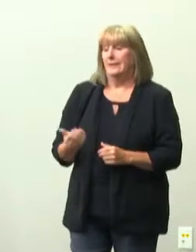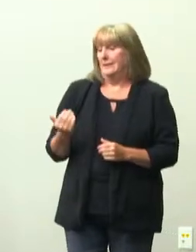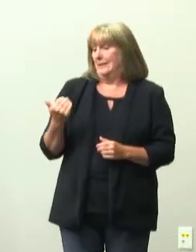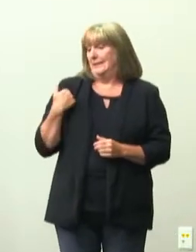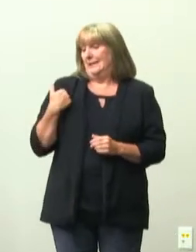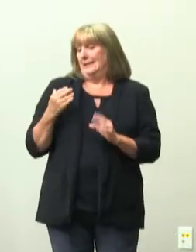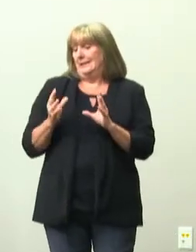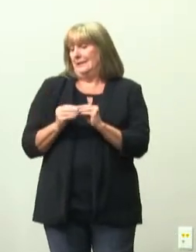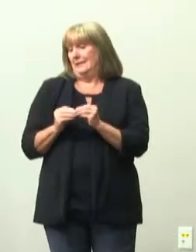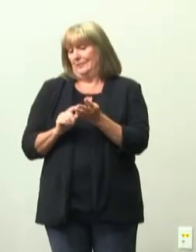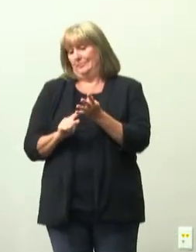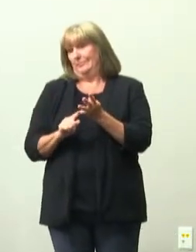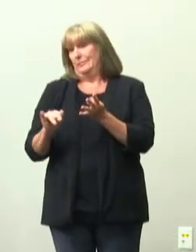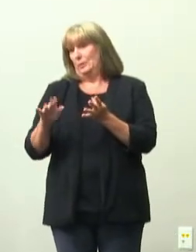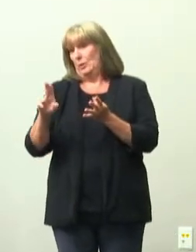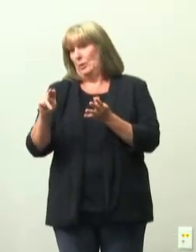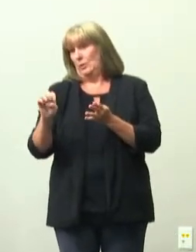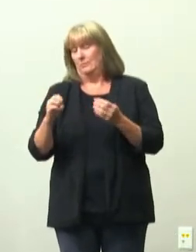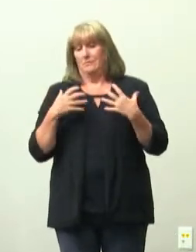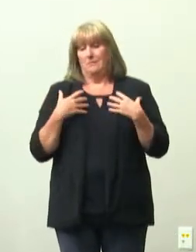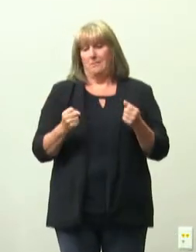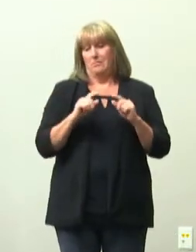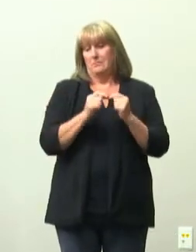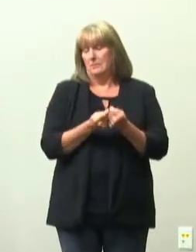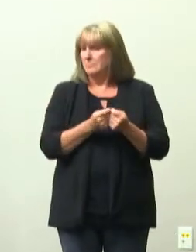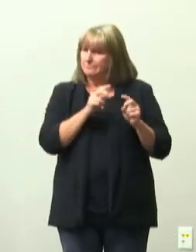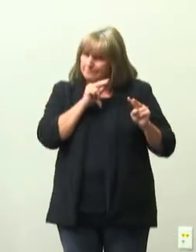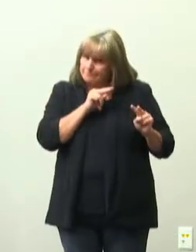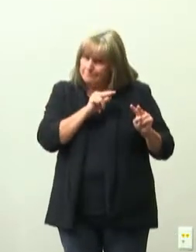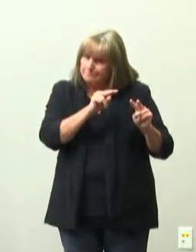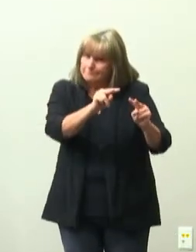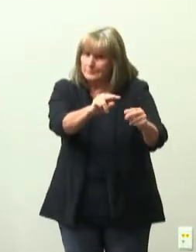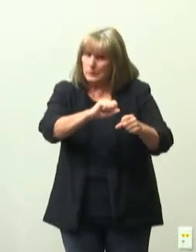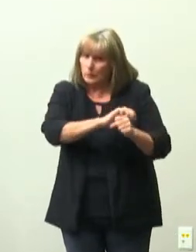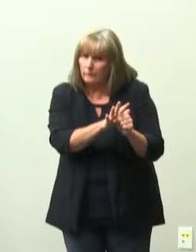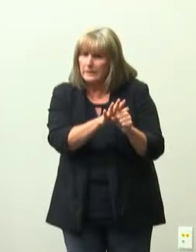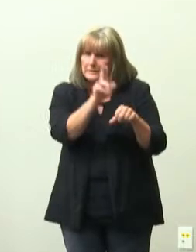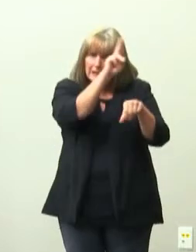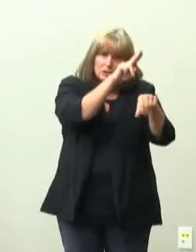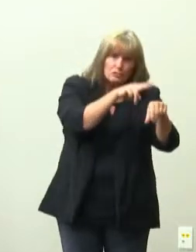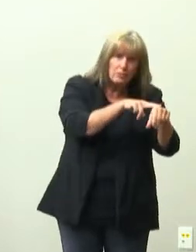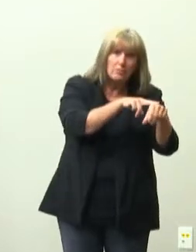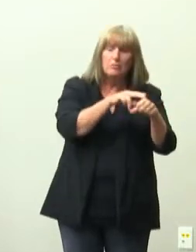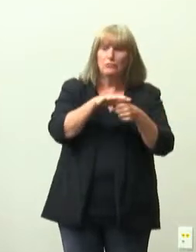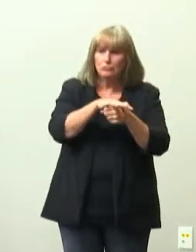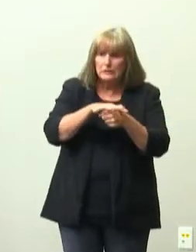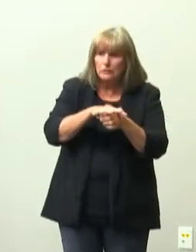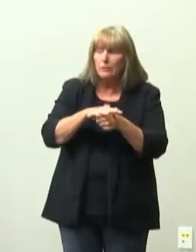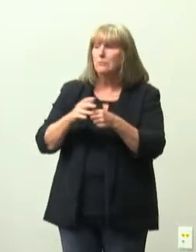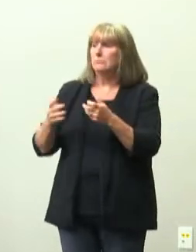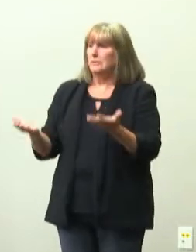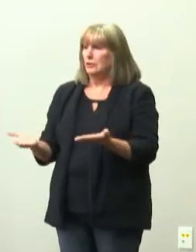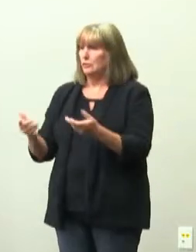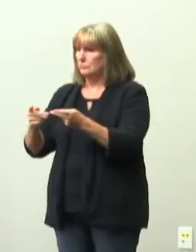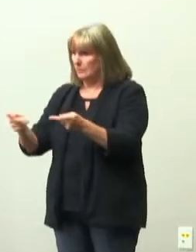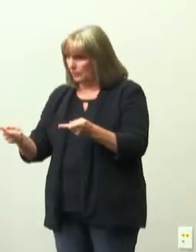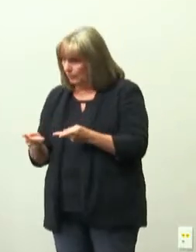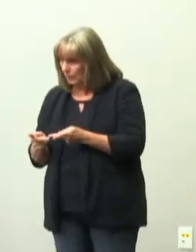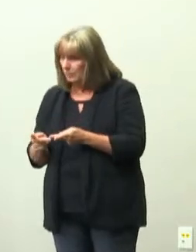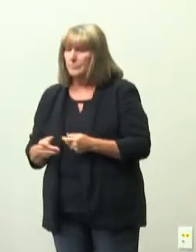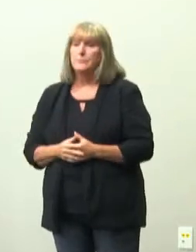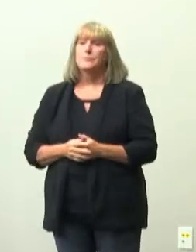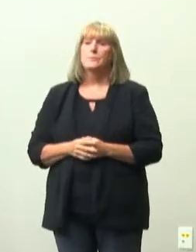in mid-June, our health team has kept a close watch on COVID-19 nationally, regionally, and locally, and the situation is